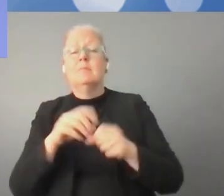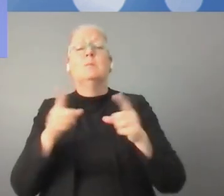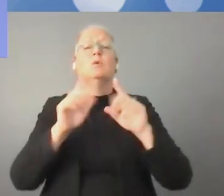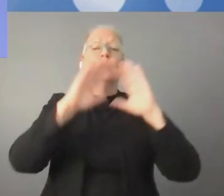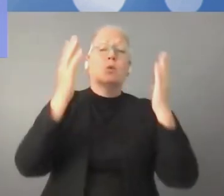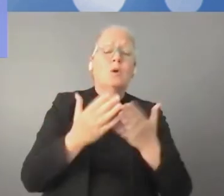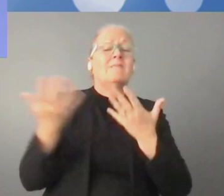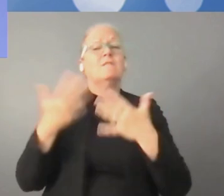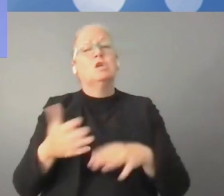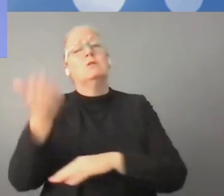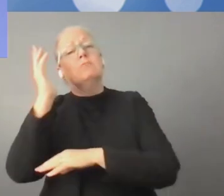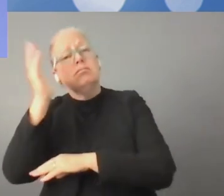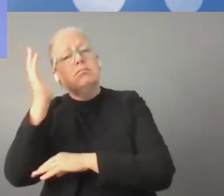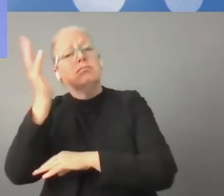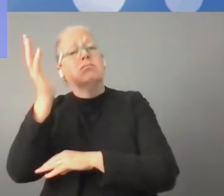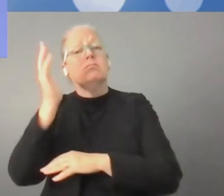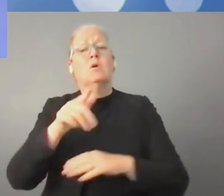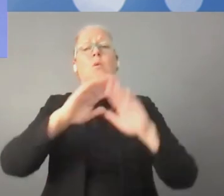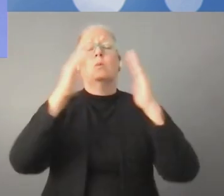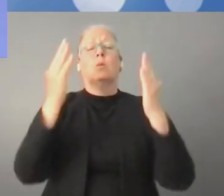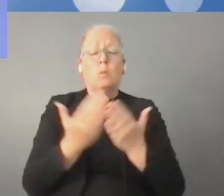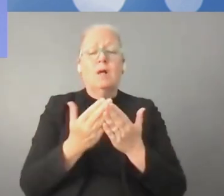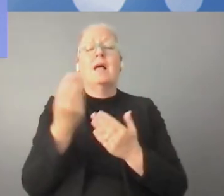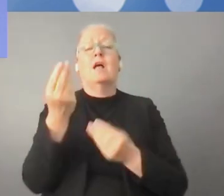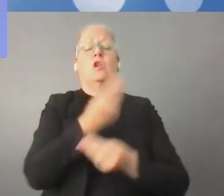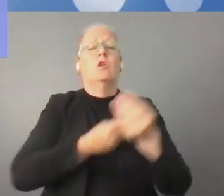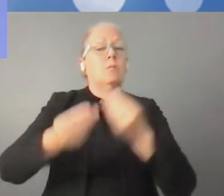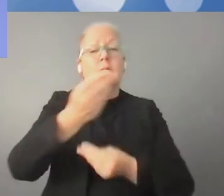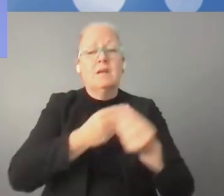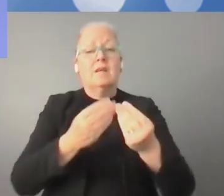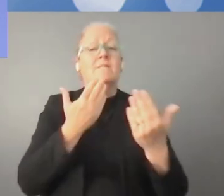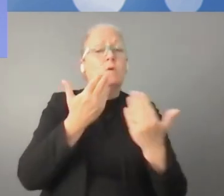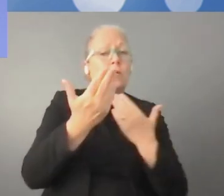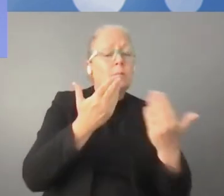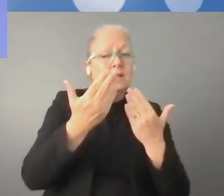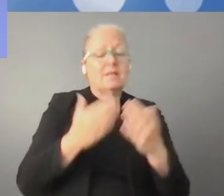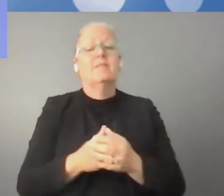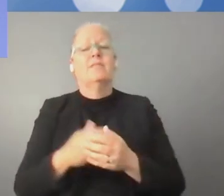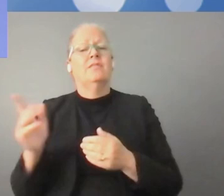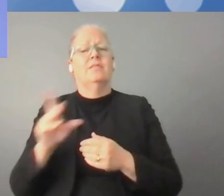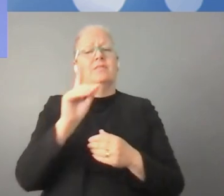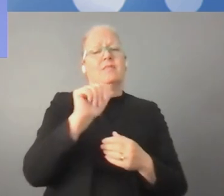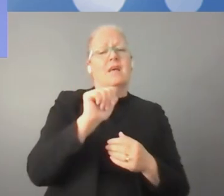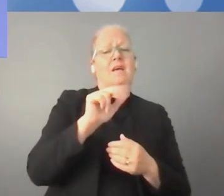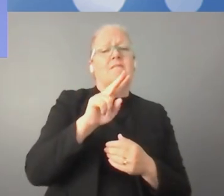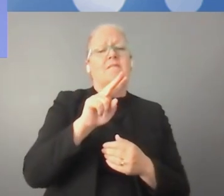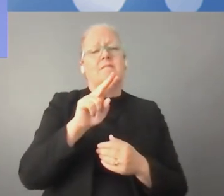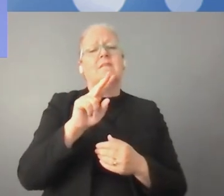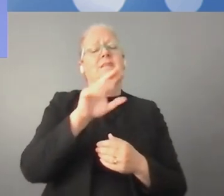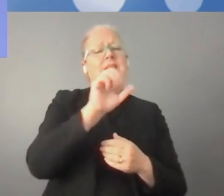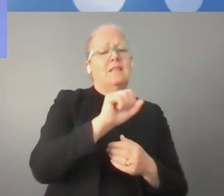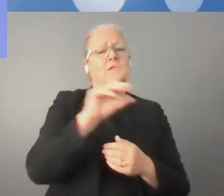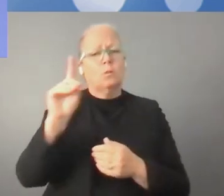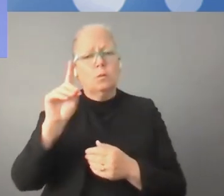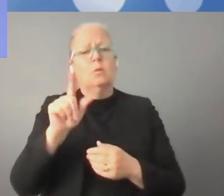in the discussion at the World Economic Forum in Davos and also in San Diego during the world's largest educational conference, and of course, a